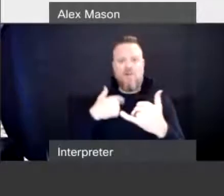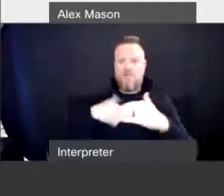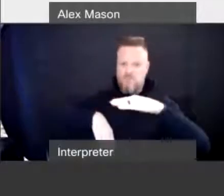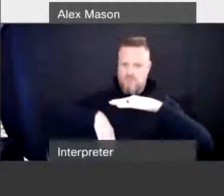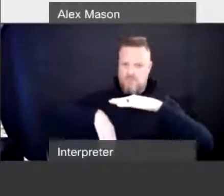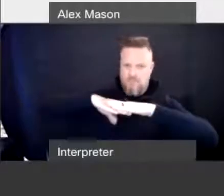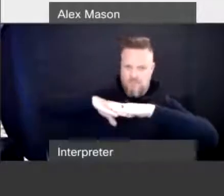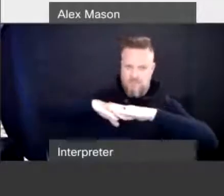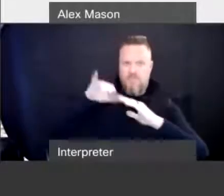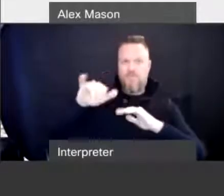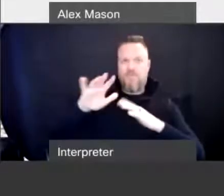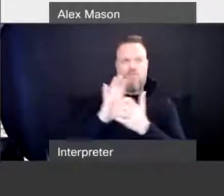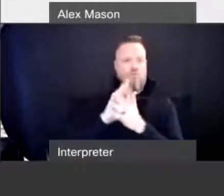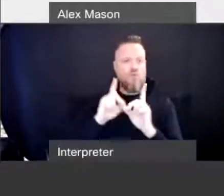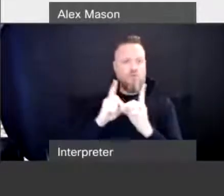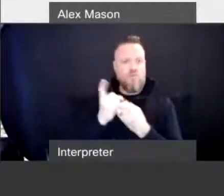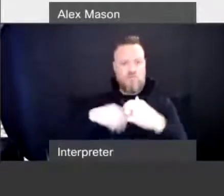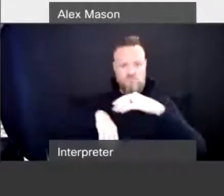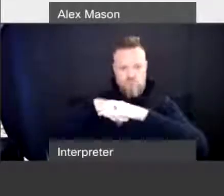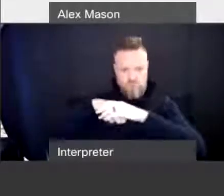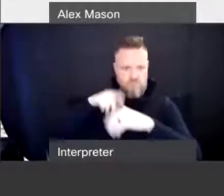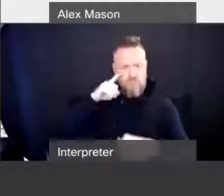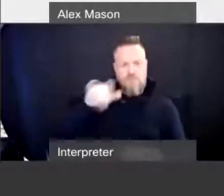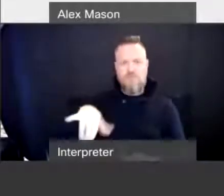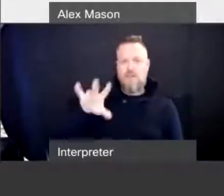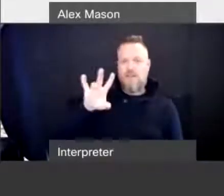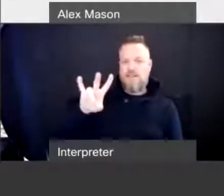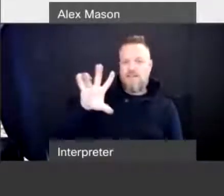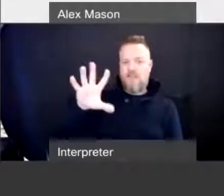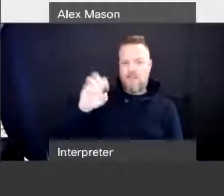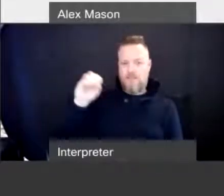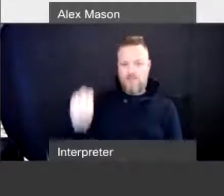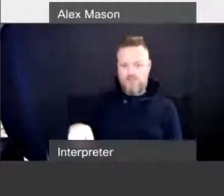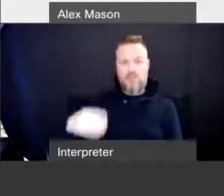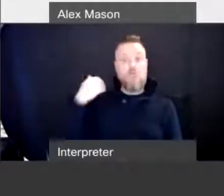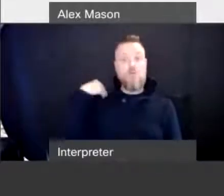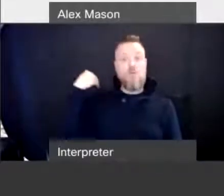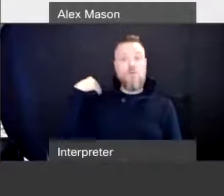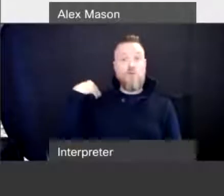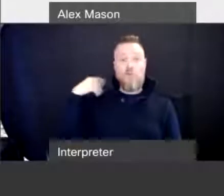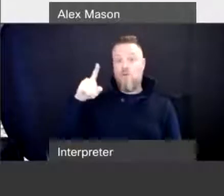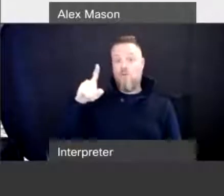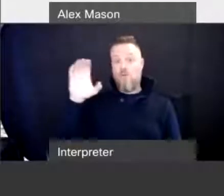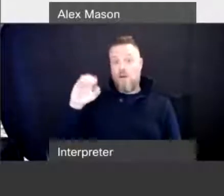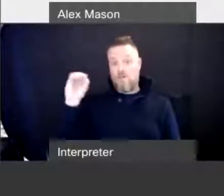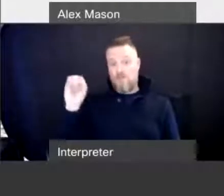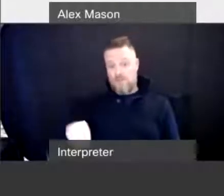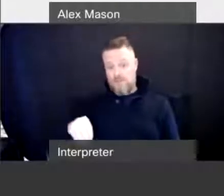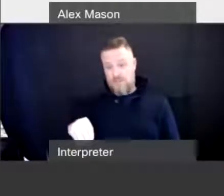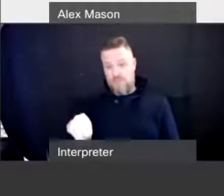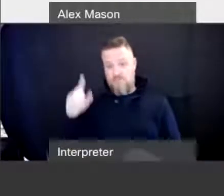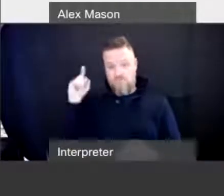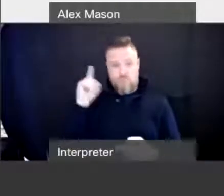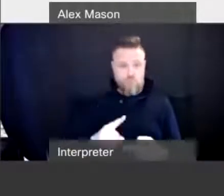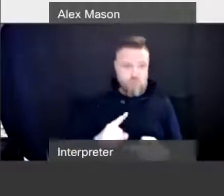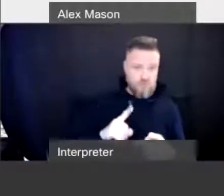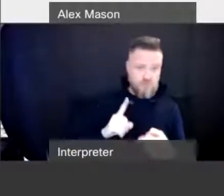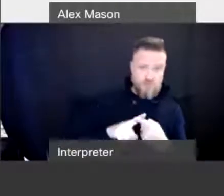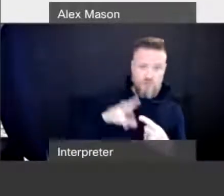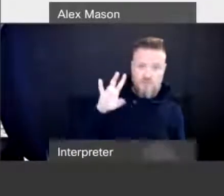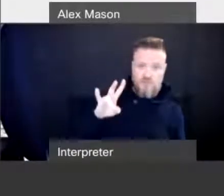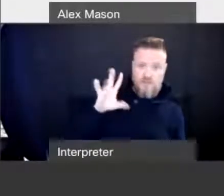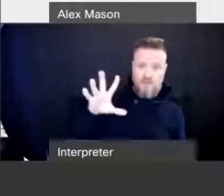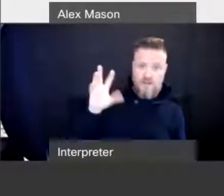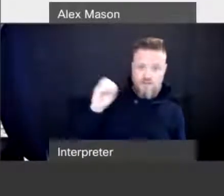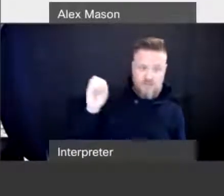school district at 75%, right? So we're going from 100% to 75%,